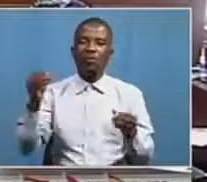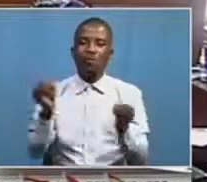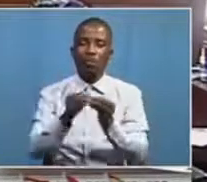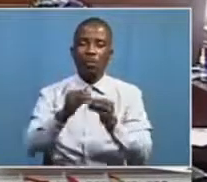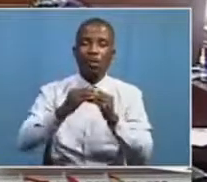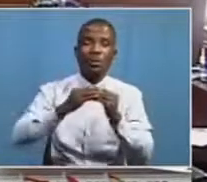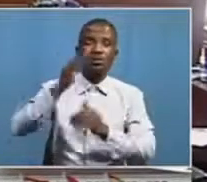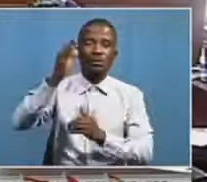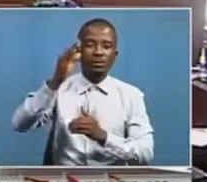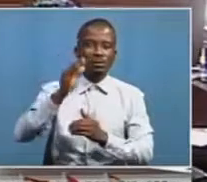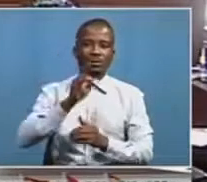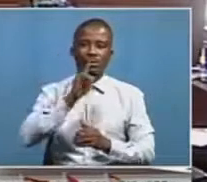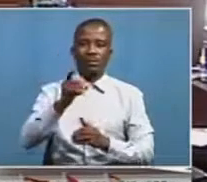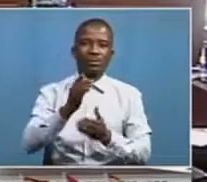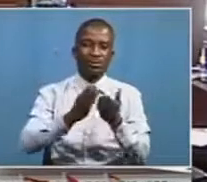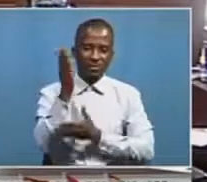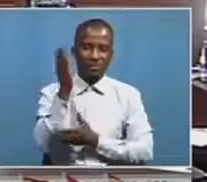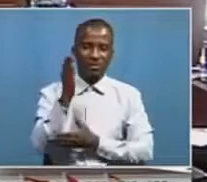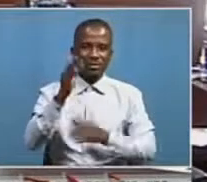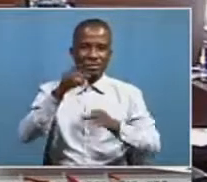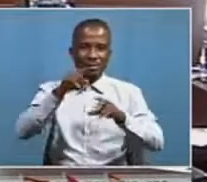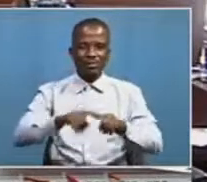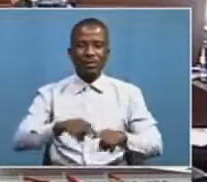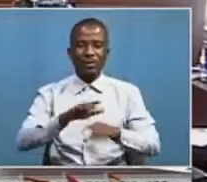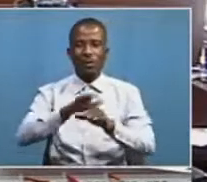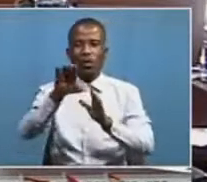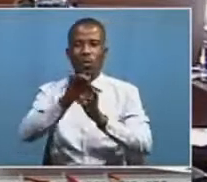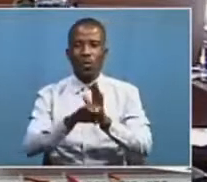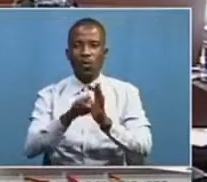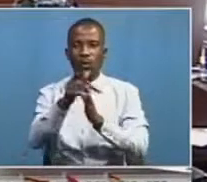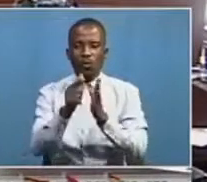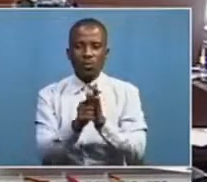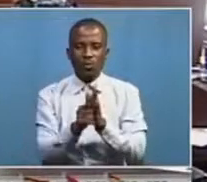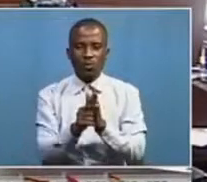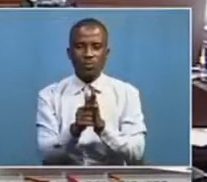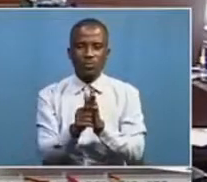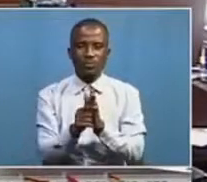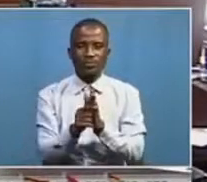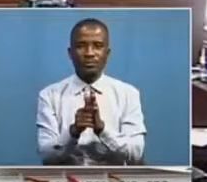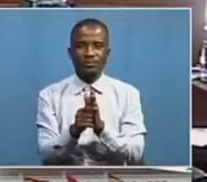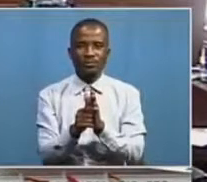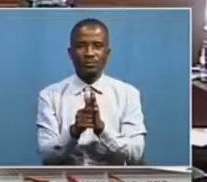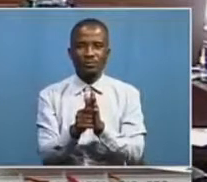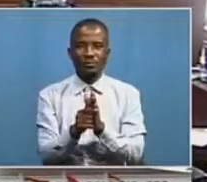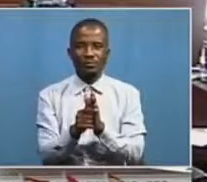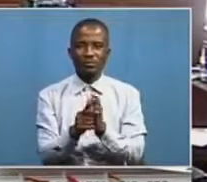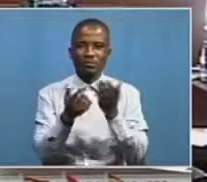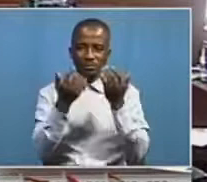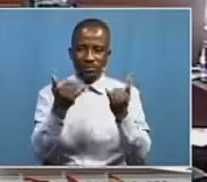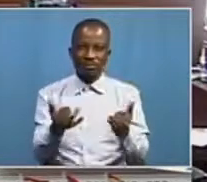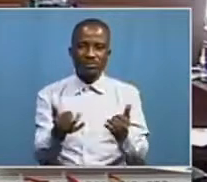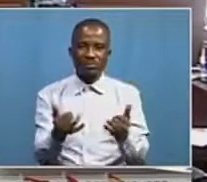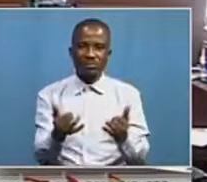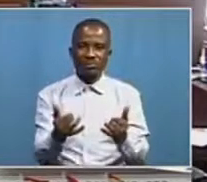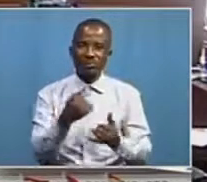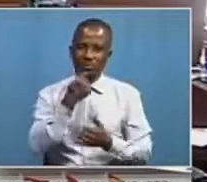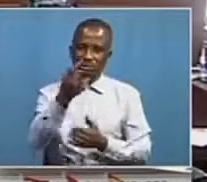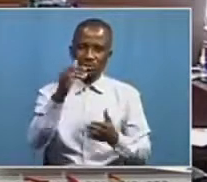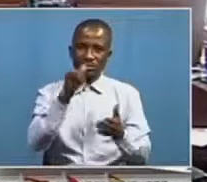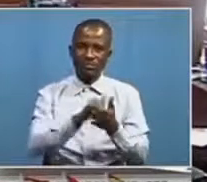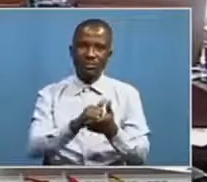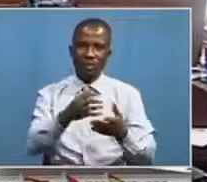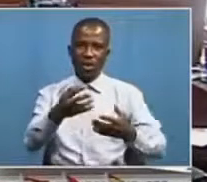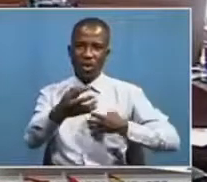vote cast as required under Article 63(3) of the Constitution. He averred that